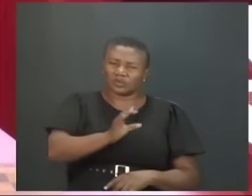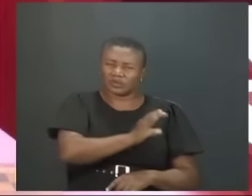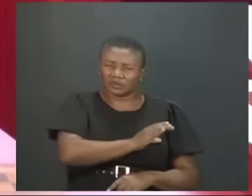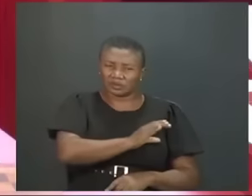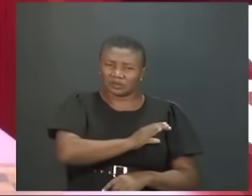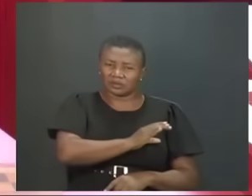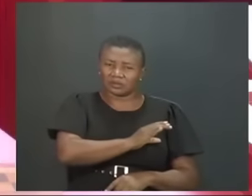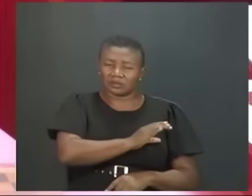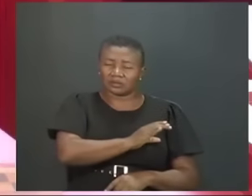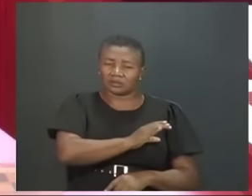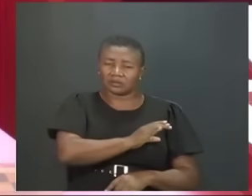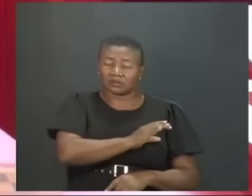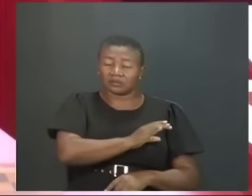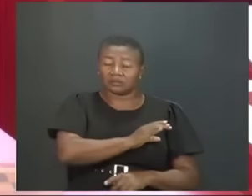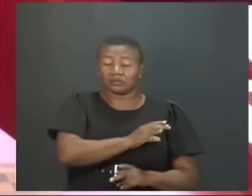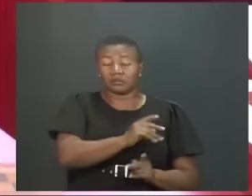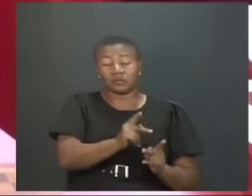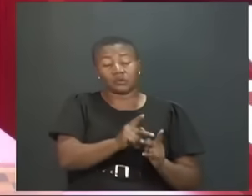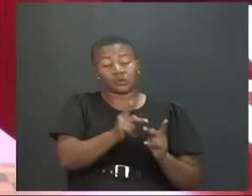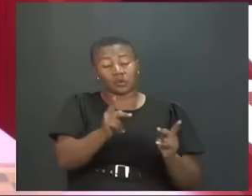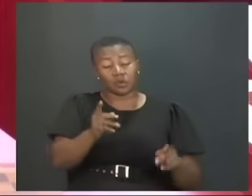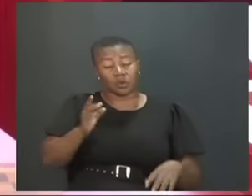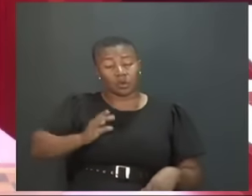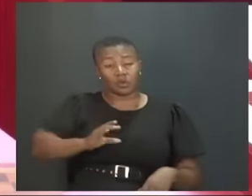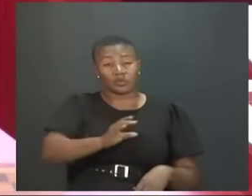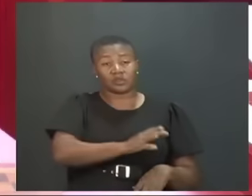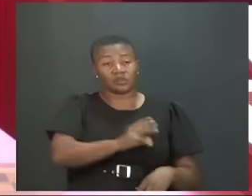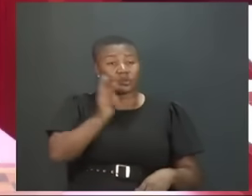sit on Monday.